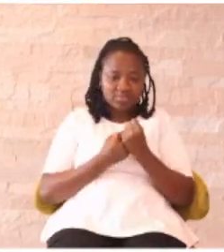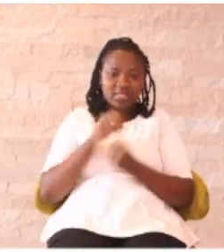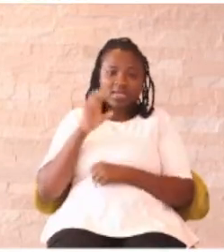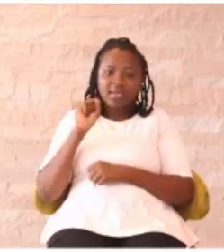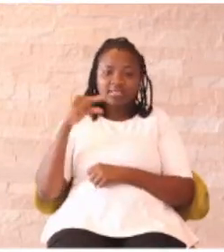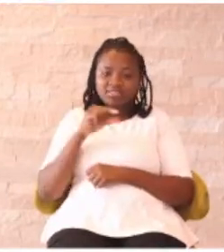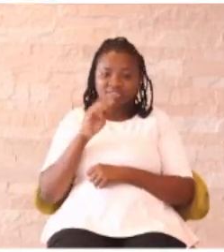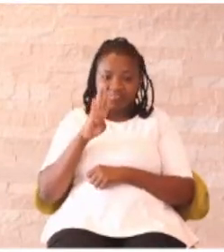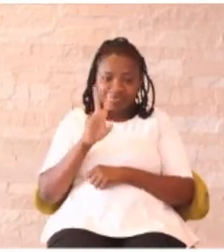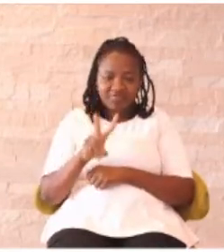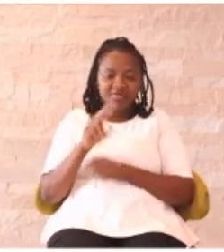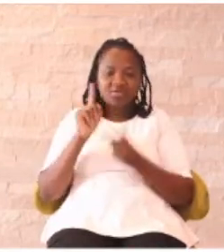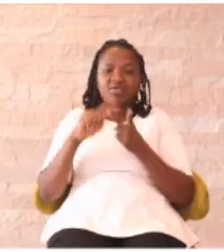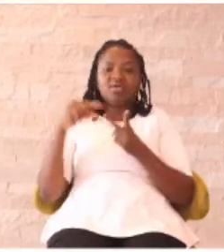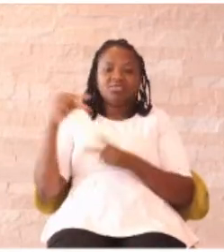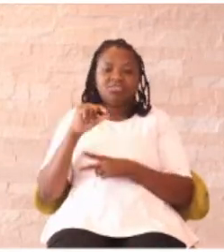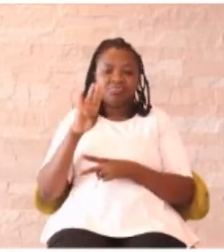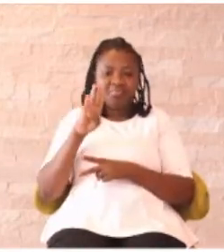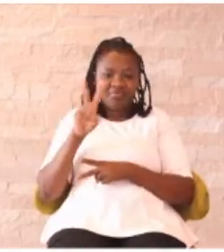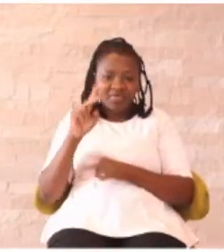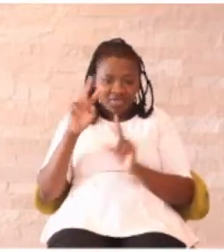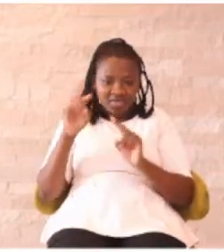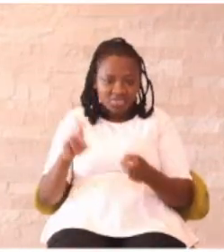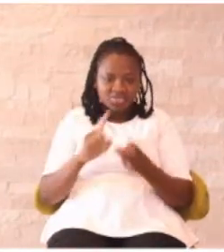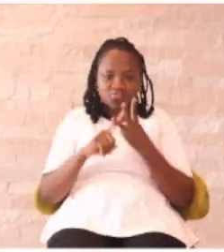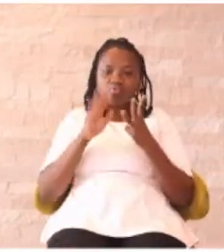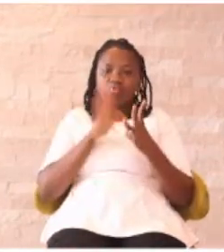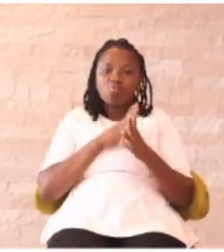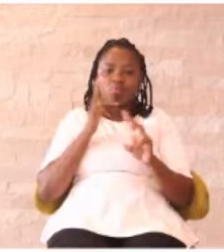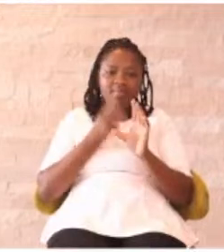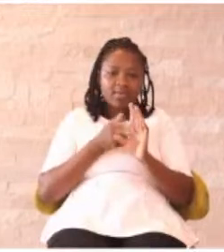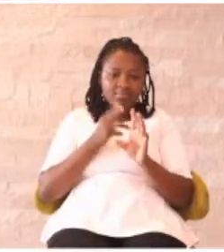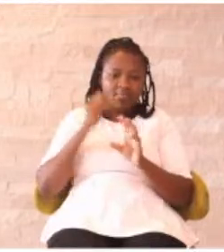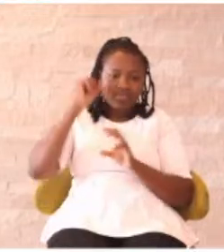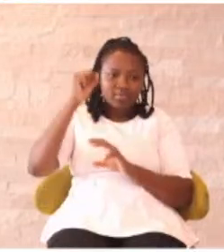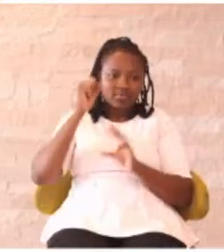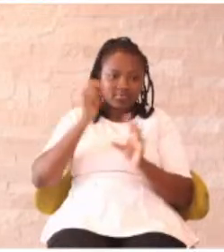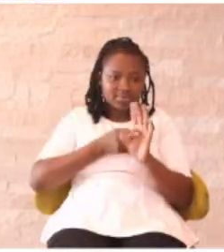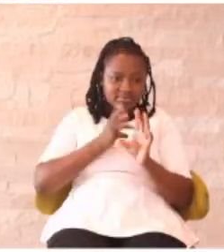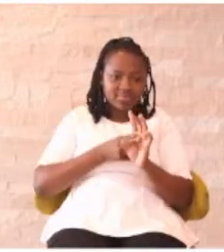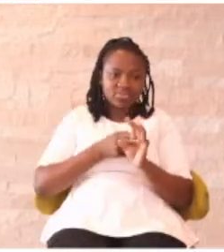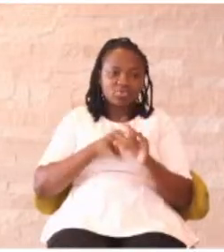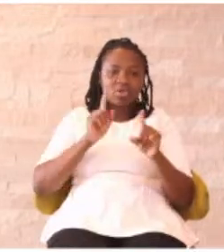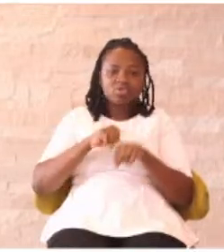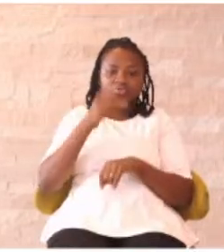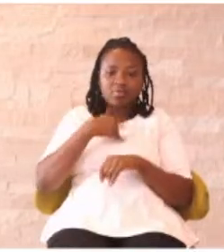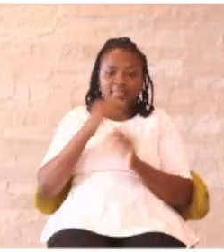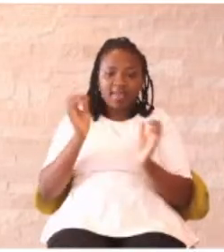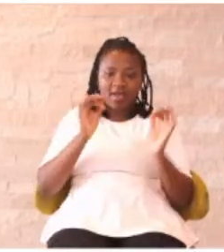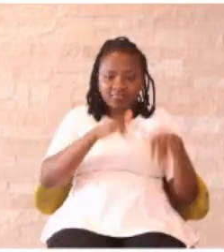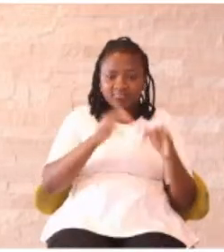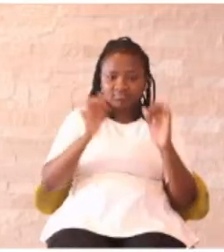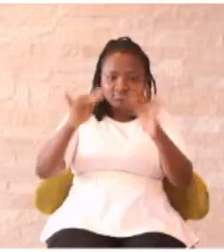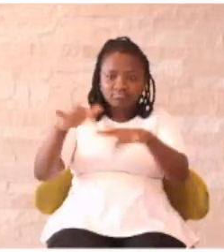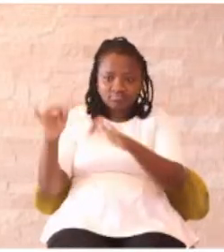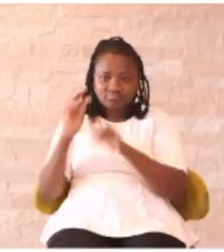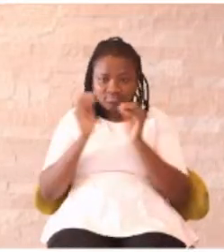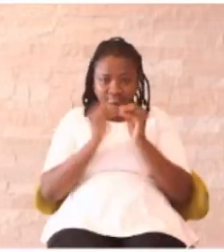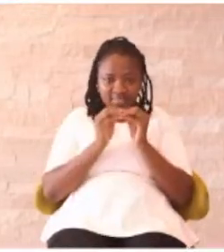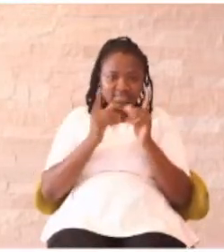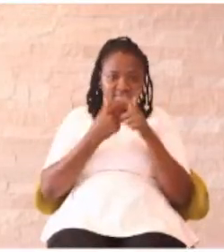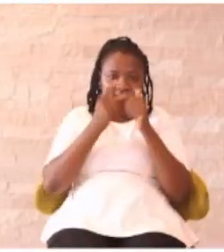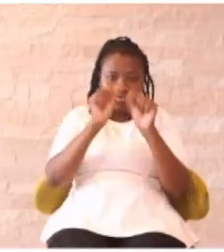SGBV, GBV issues and women political participation and leadership. Whenever they are having their convenings, you will see from